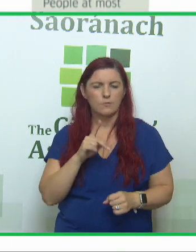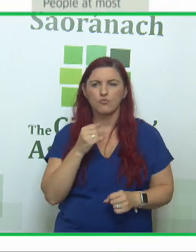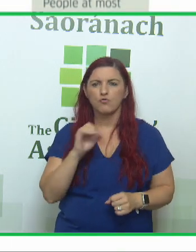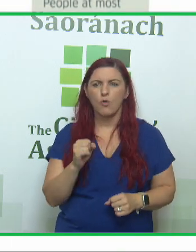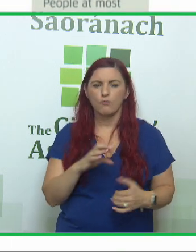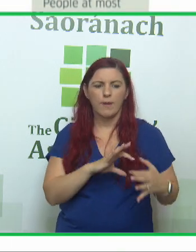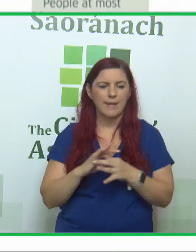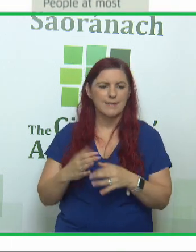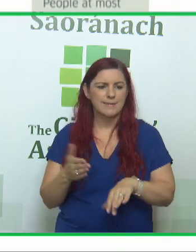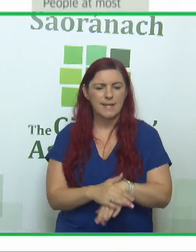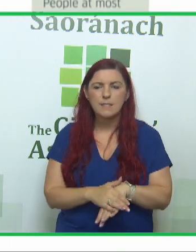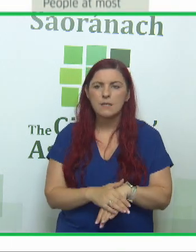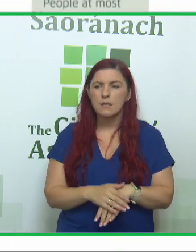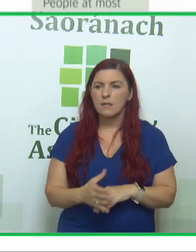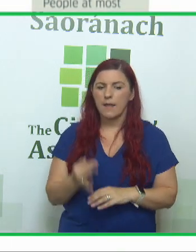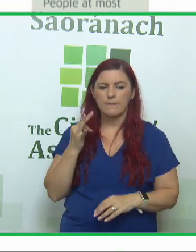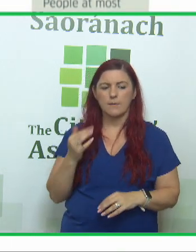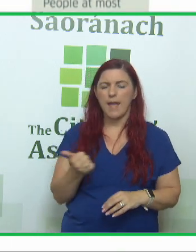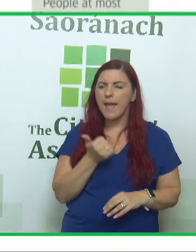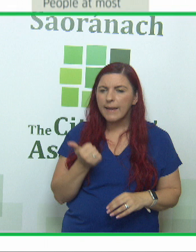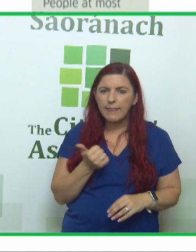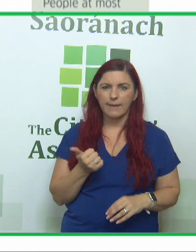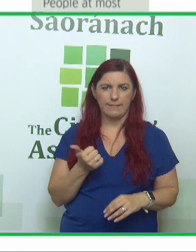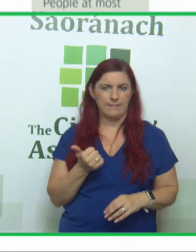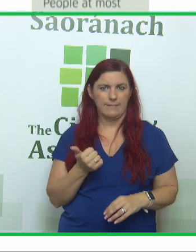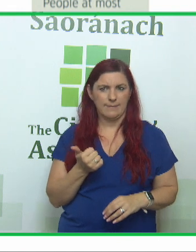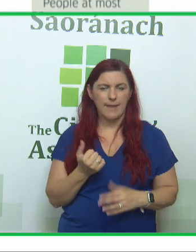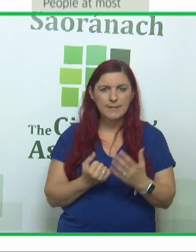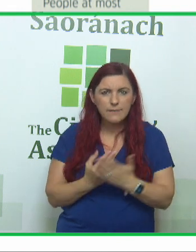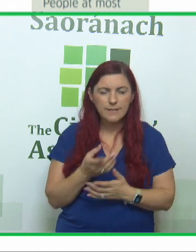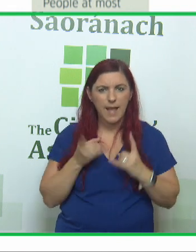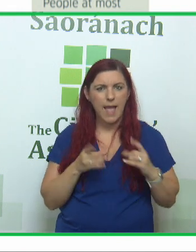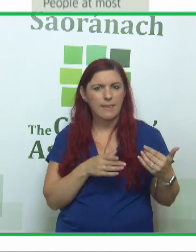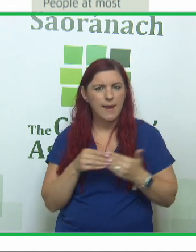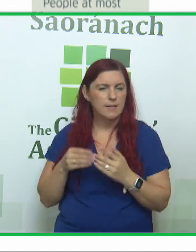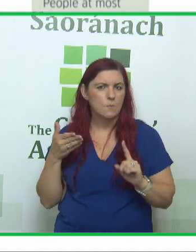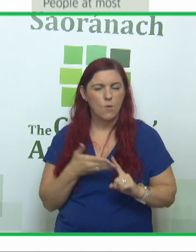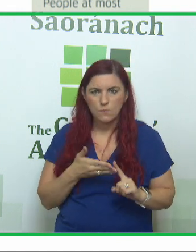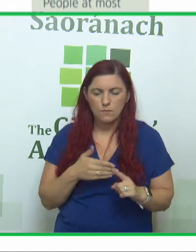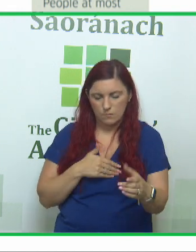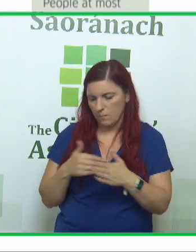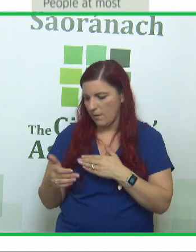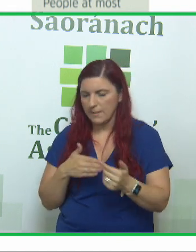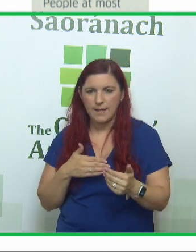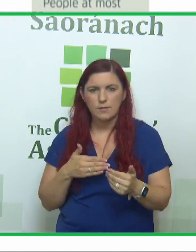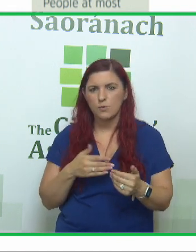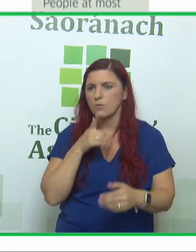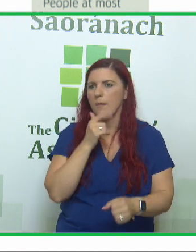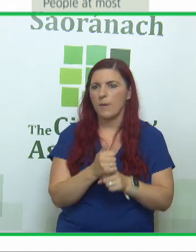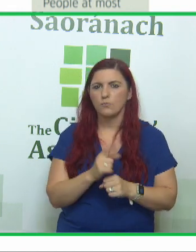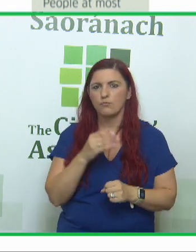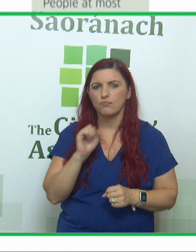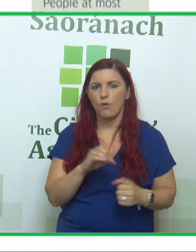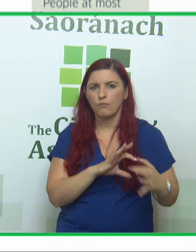deaths. If there is anything that defines a health-led approach, it is to address drug-related